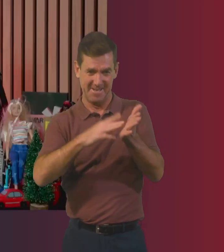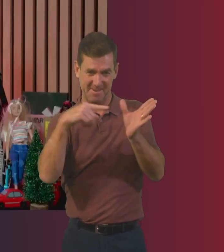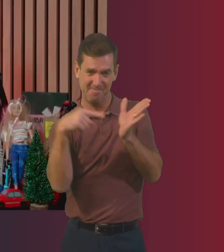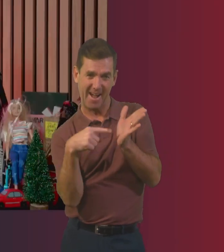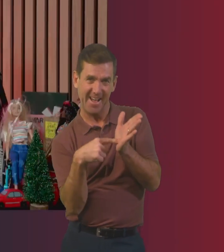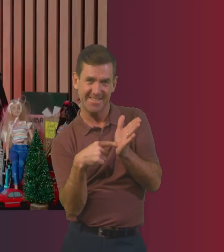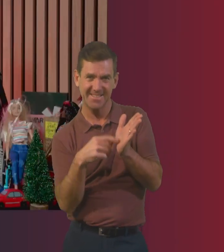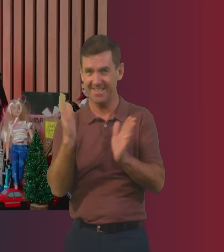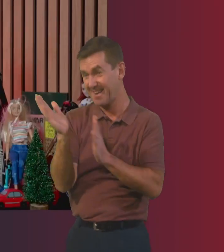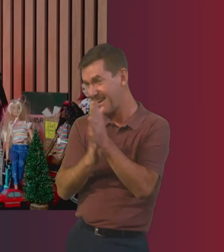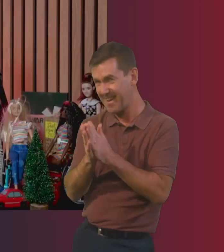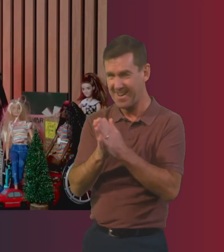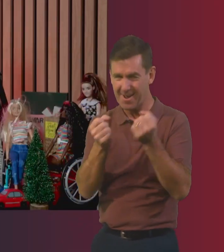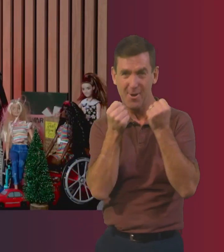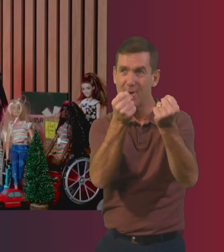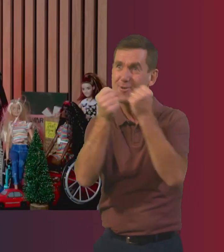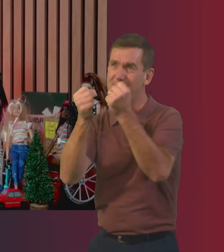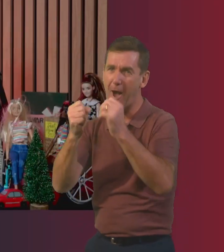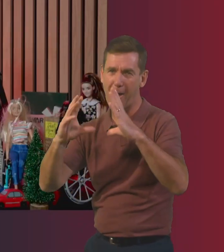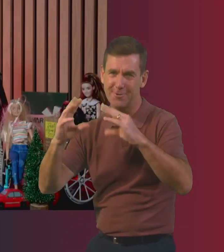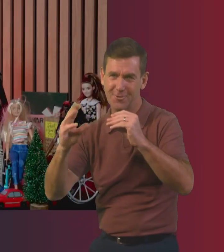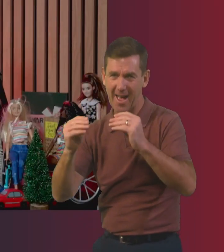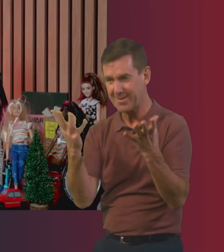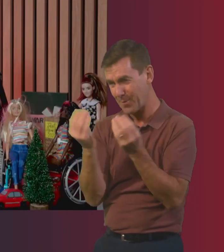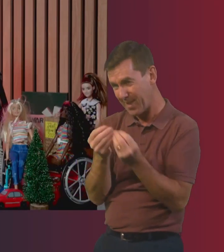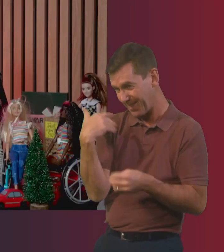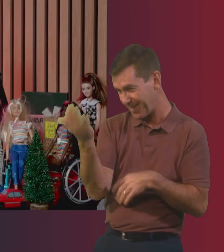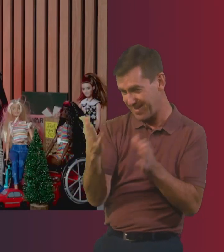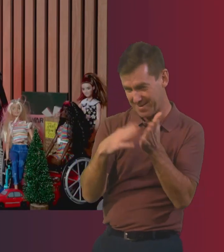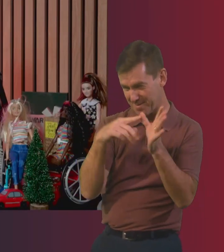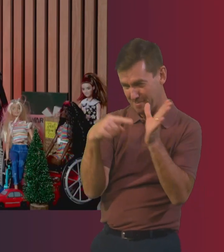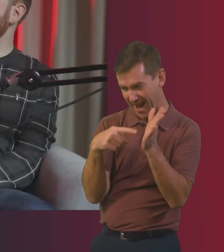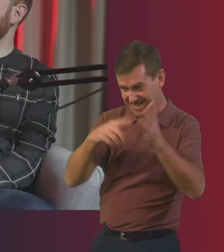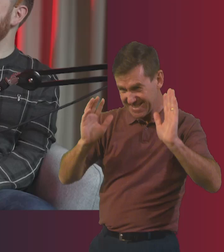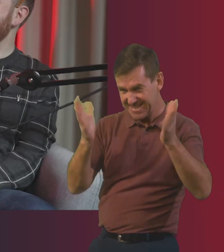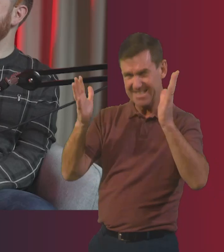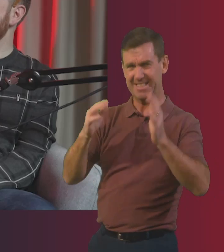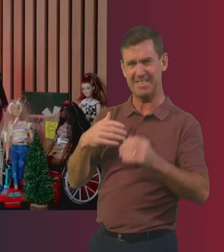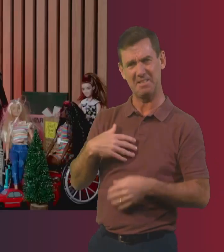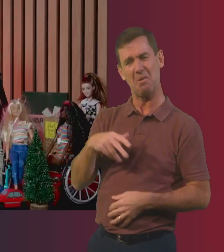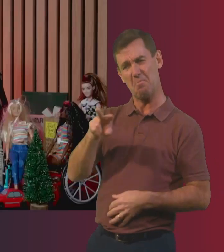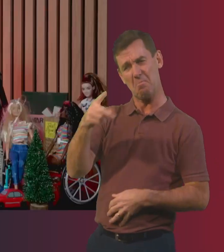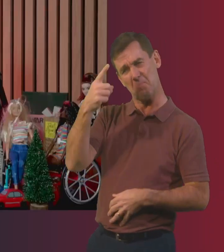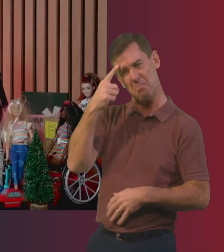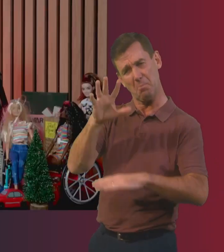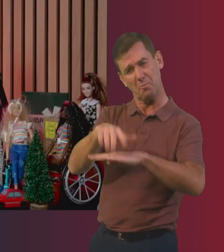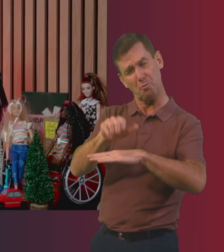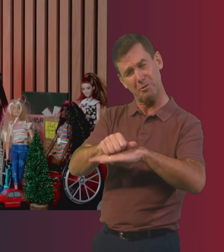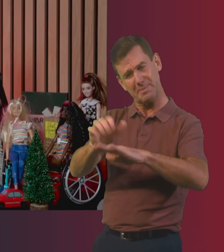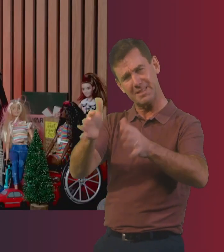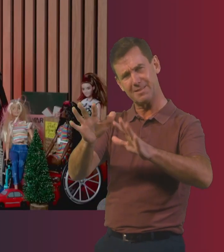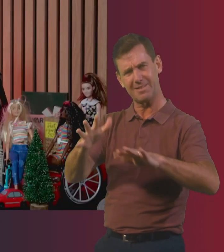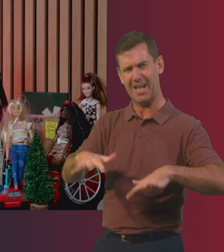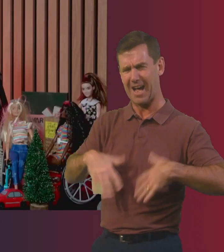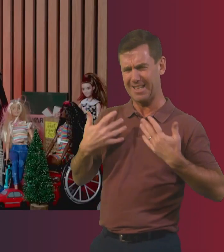with... Culture with my ding, ding, ding, ding. That wasn't very Christmassy, was it? Well, I don't know, it felt a bit Christmassy. Oh, a little bit. I didn't want to get